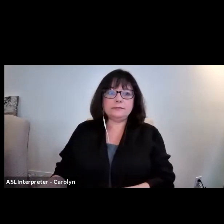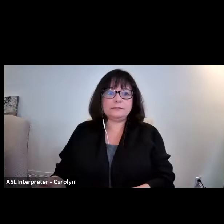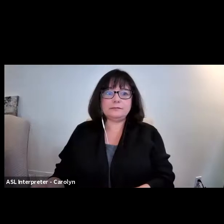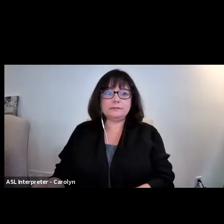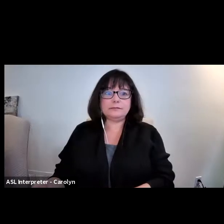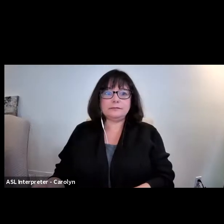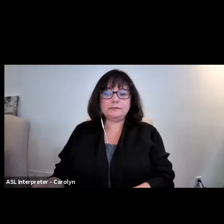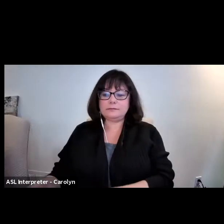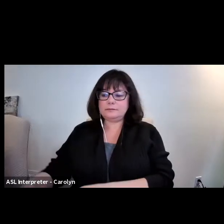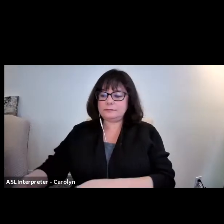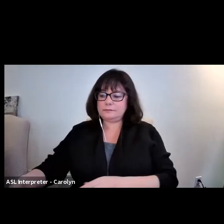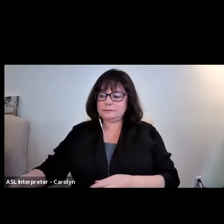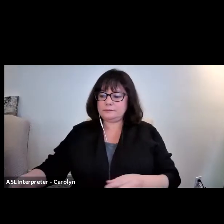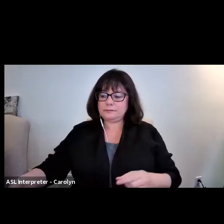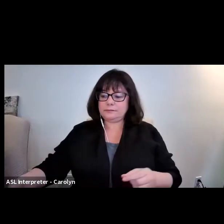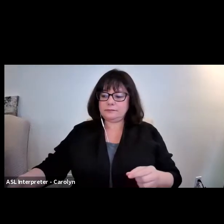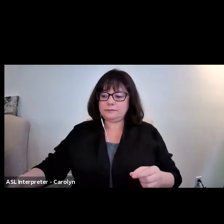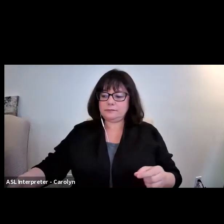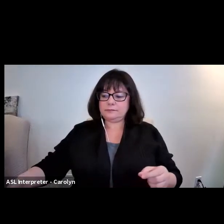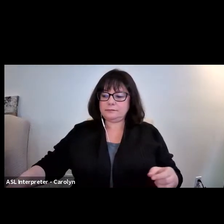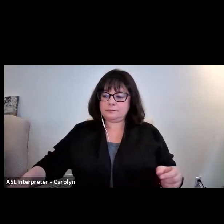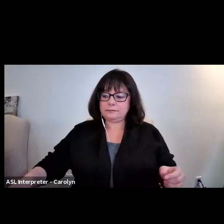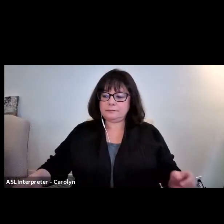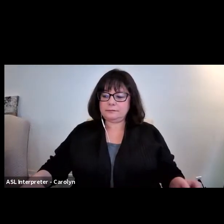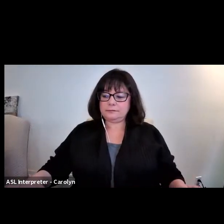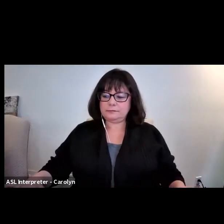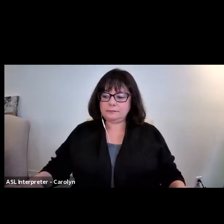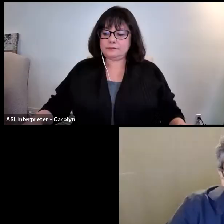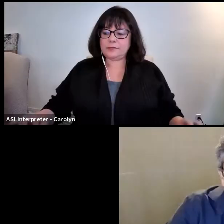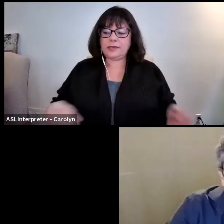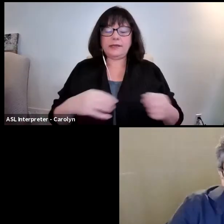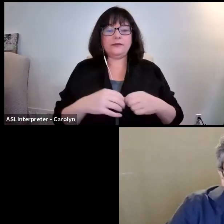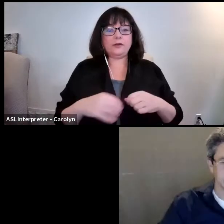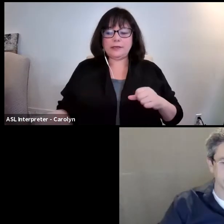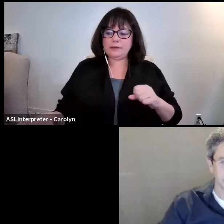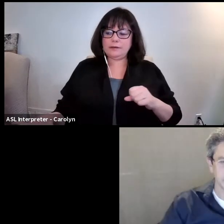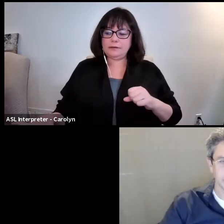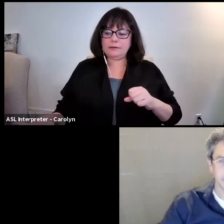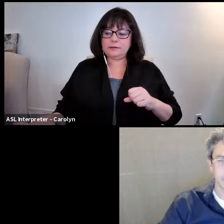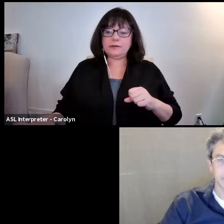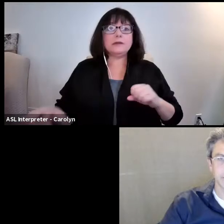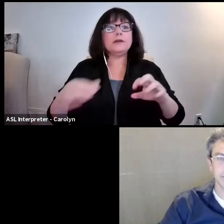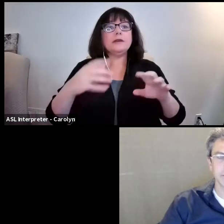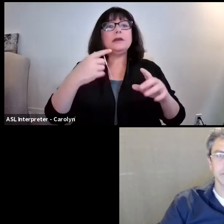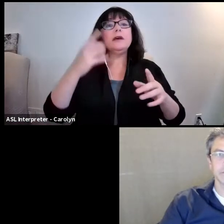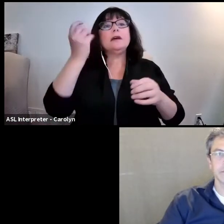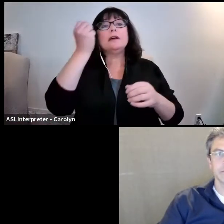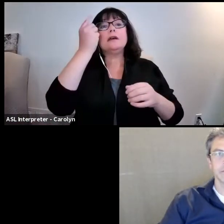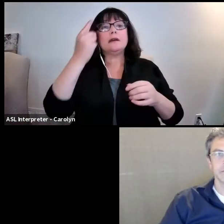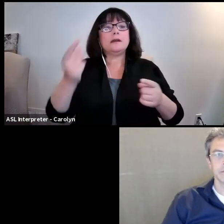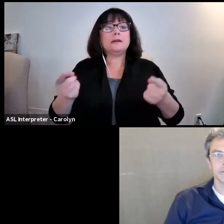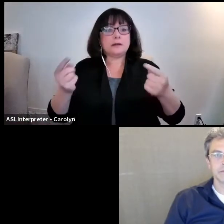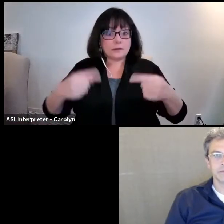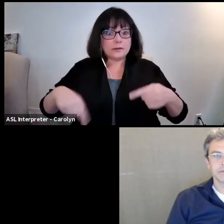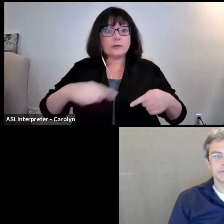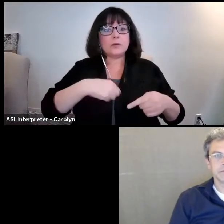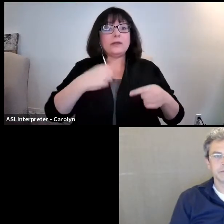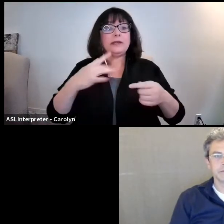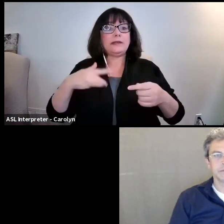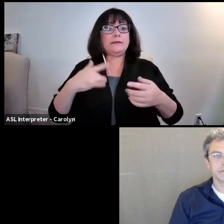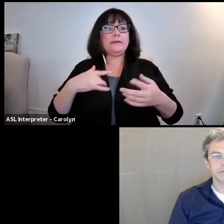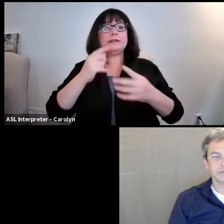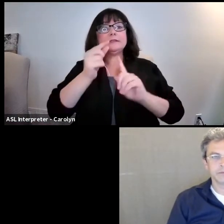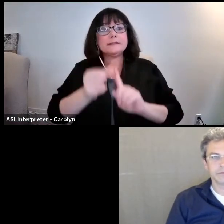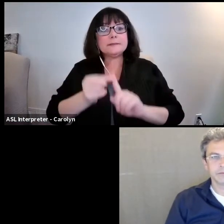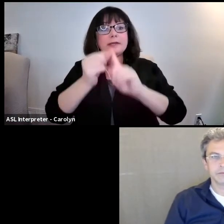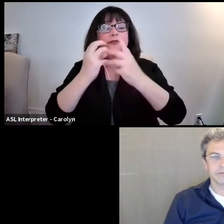we spent time last year understanding what our community felt was special and unique about the university, and what they felt